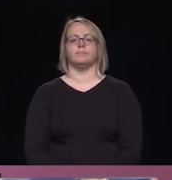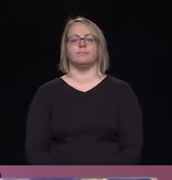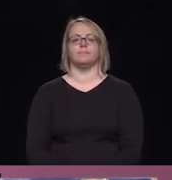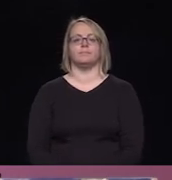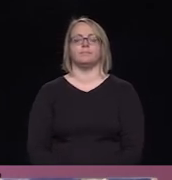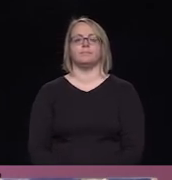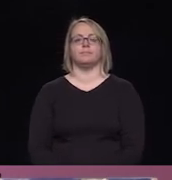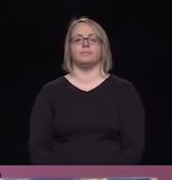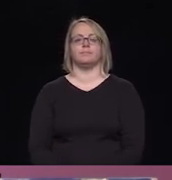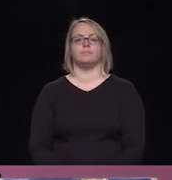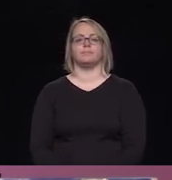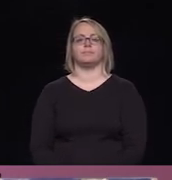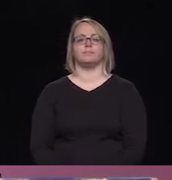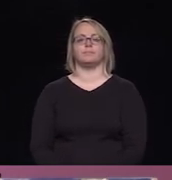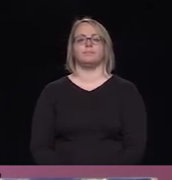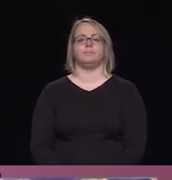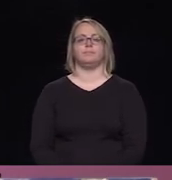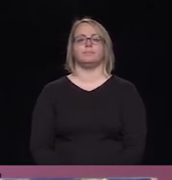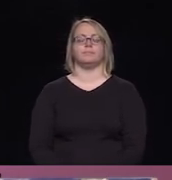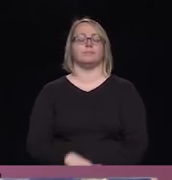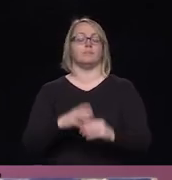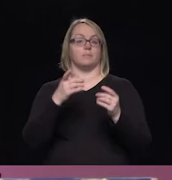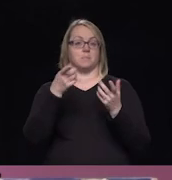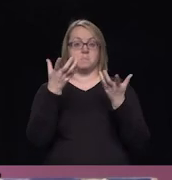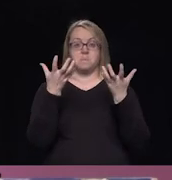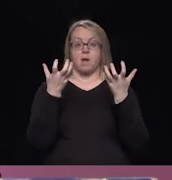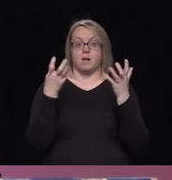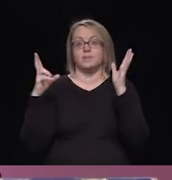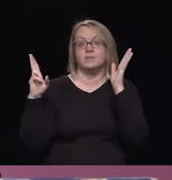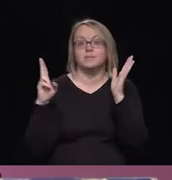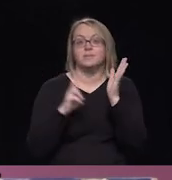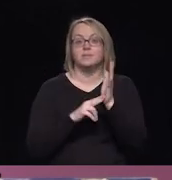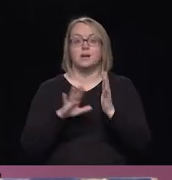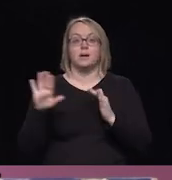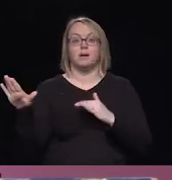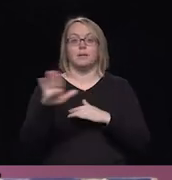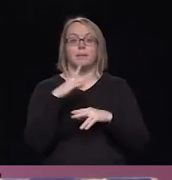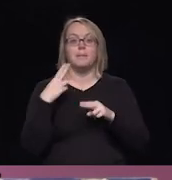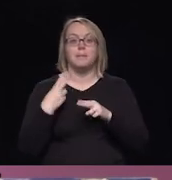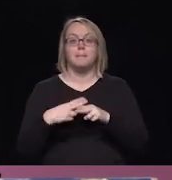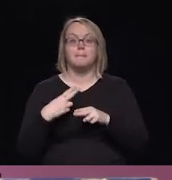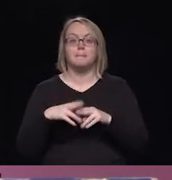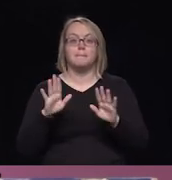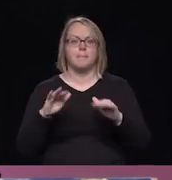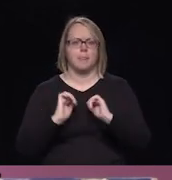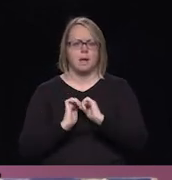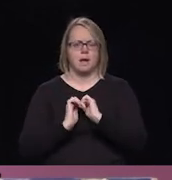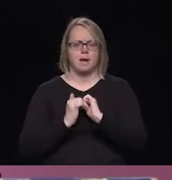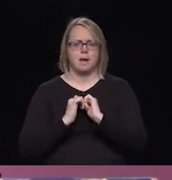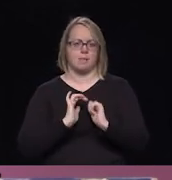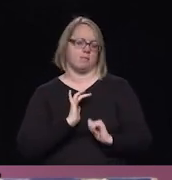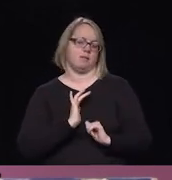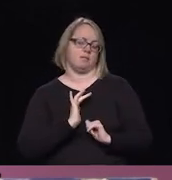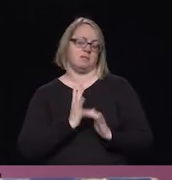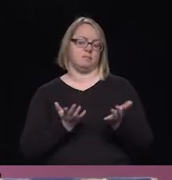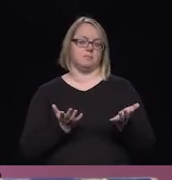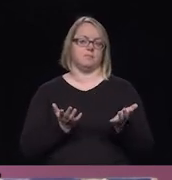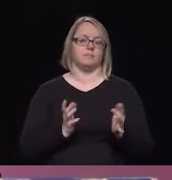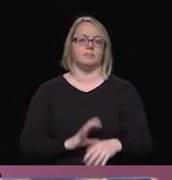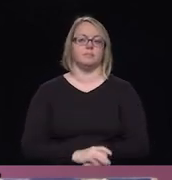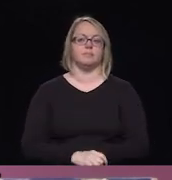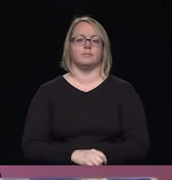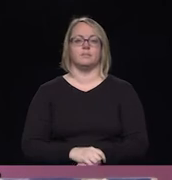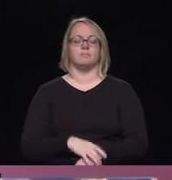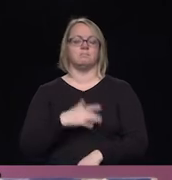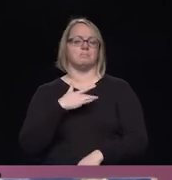brighter. Now for your signature, a traditional way is to use a